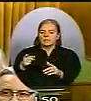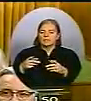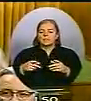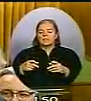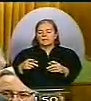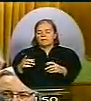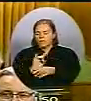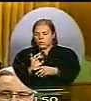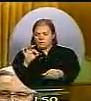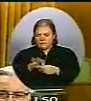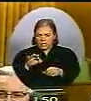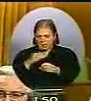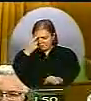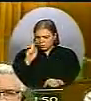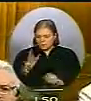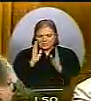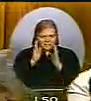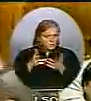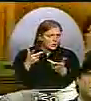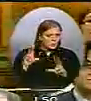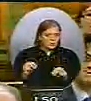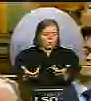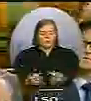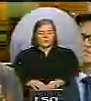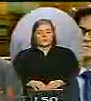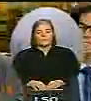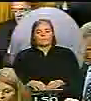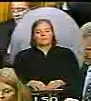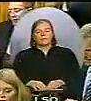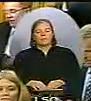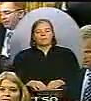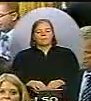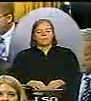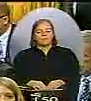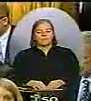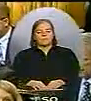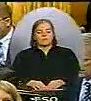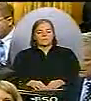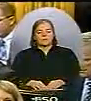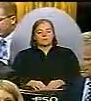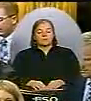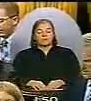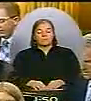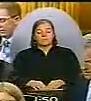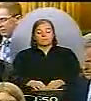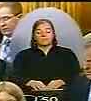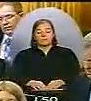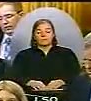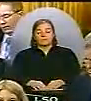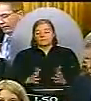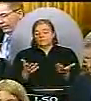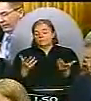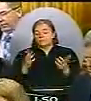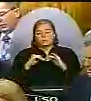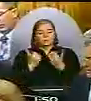The Honourable Parliament Secretary and Minister of Transport. Of course he does. I think all Canadians take it seriously when they learn